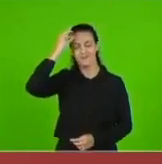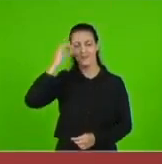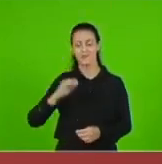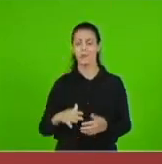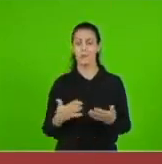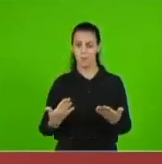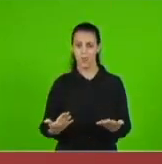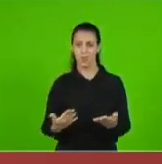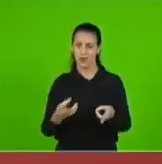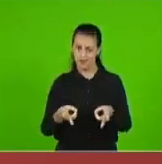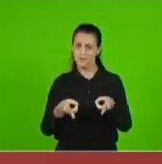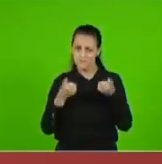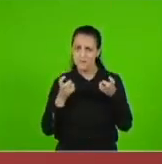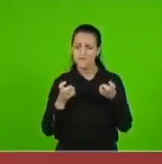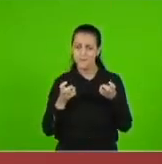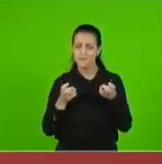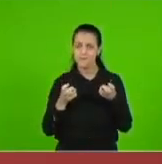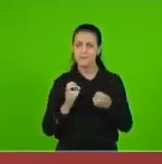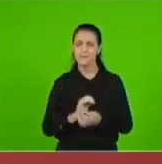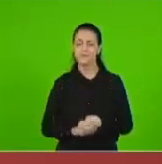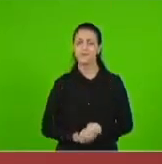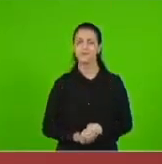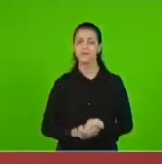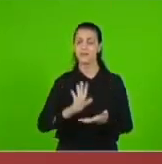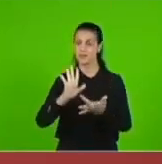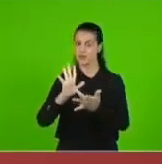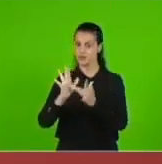aspect of that city. So now,